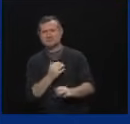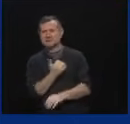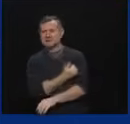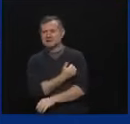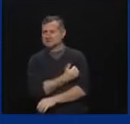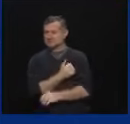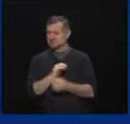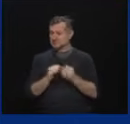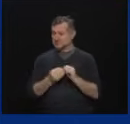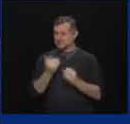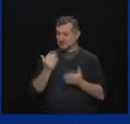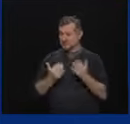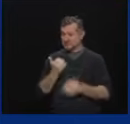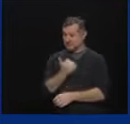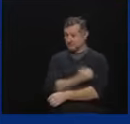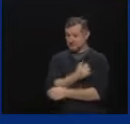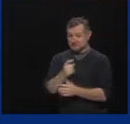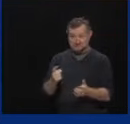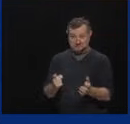Any updates to your thinking there